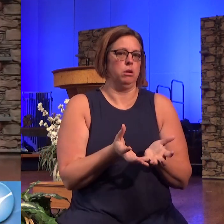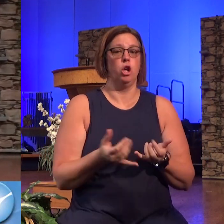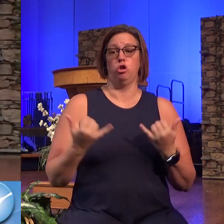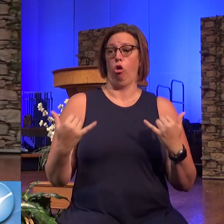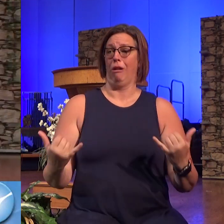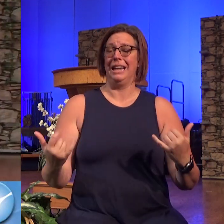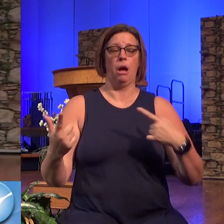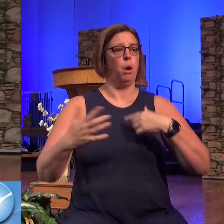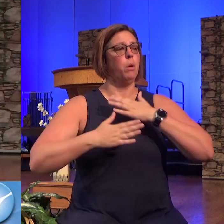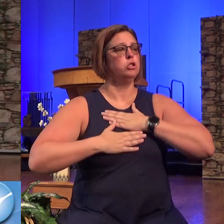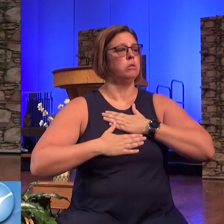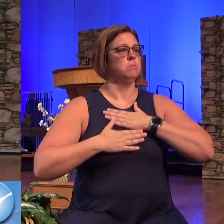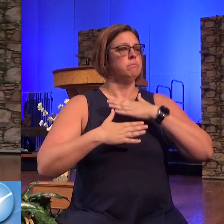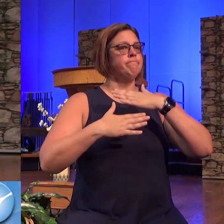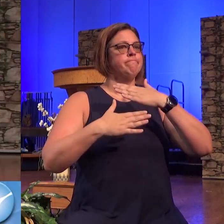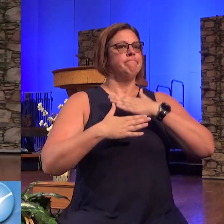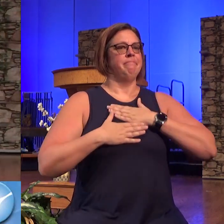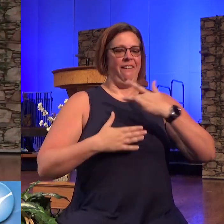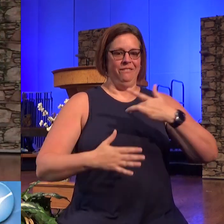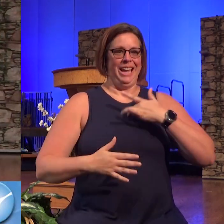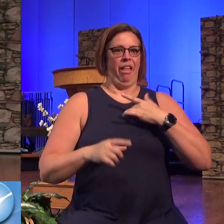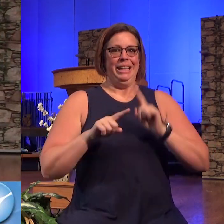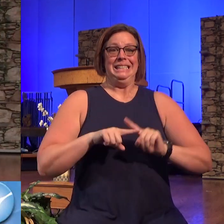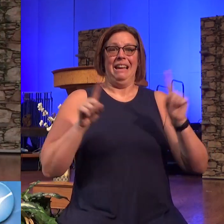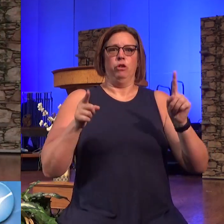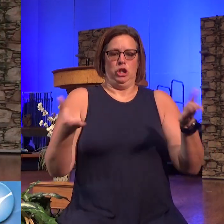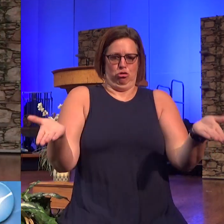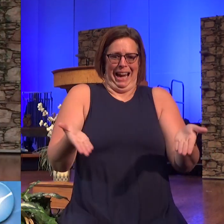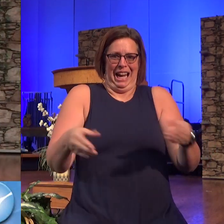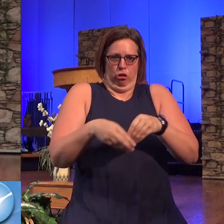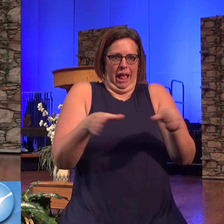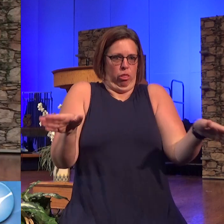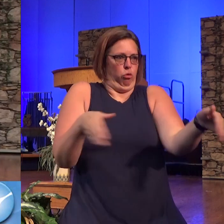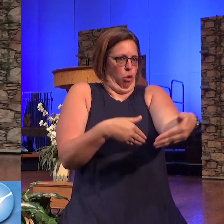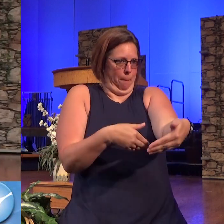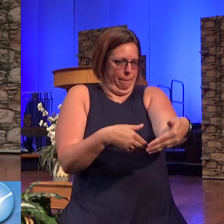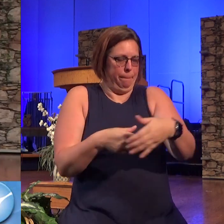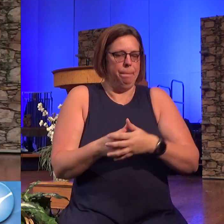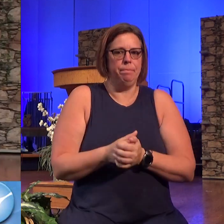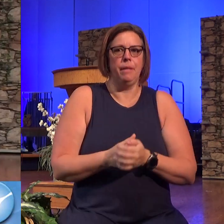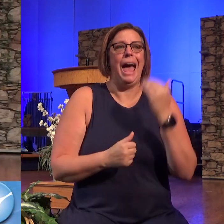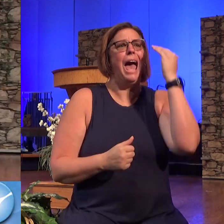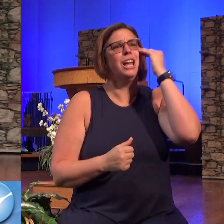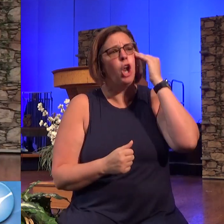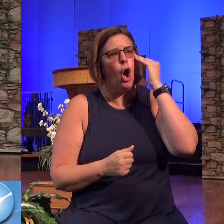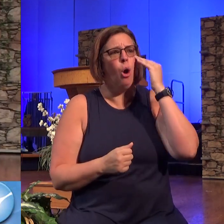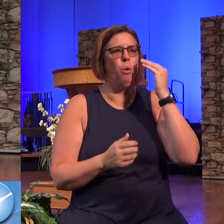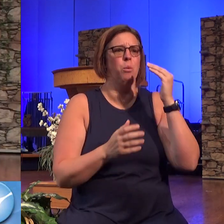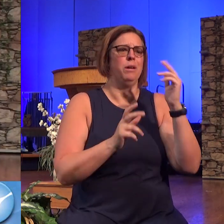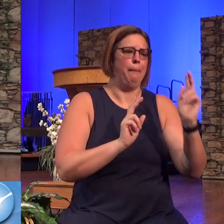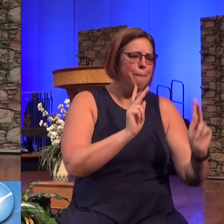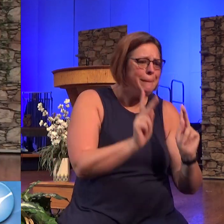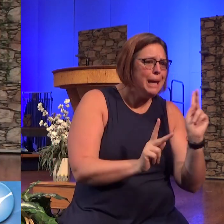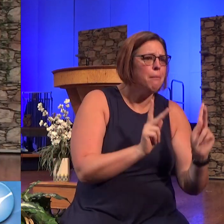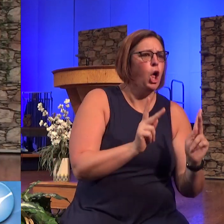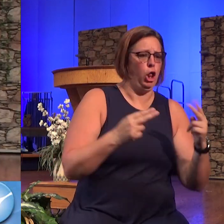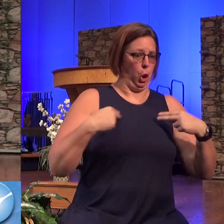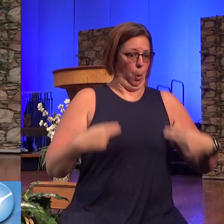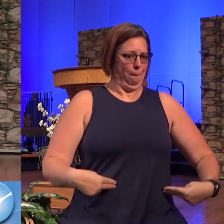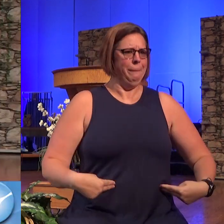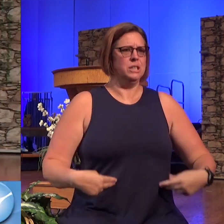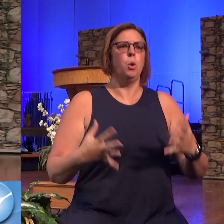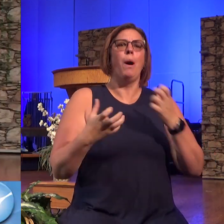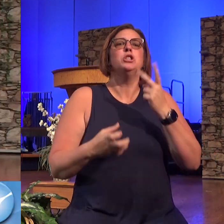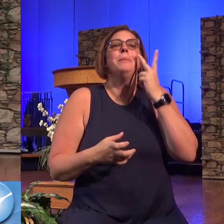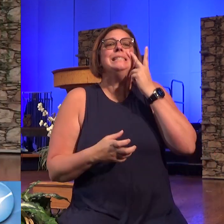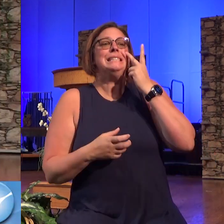take a breath and feel the difference that we can make right here in this room. I know that people, humans, really want to be seen and heard. And some of